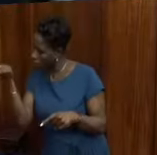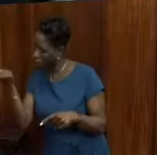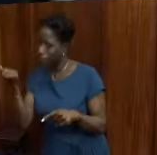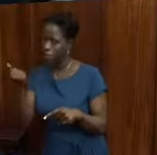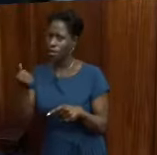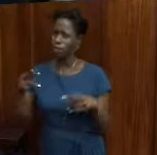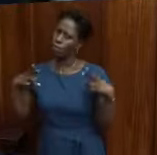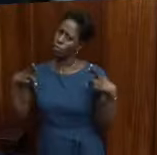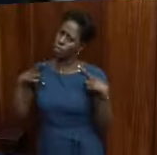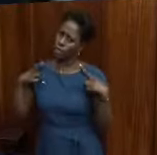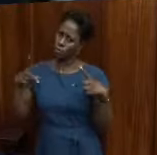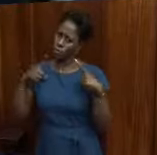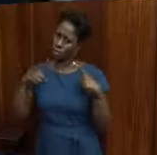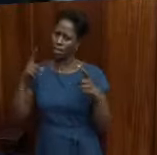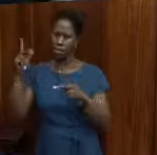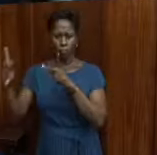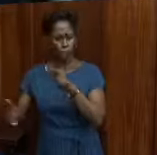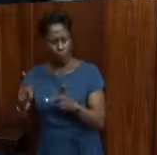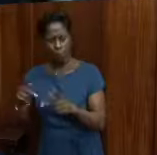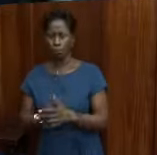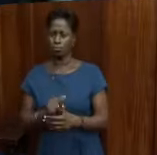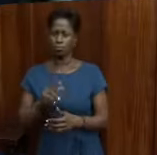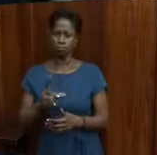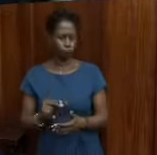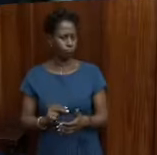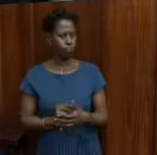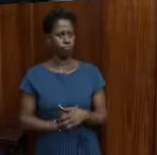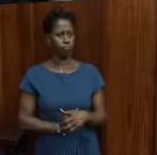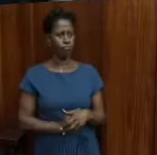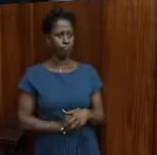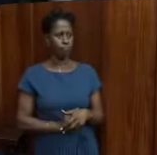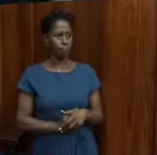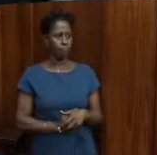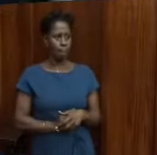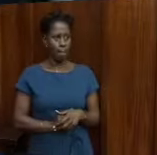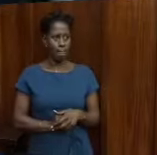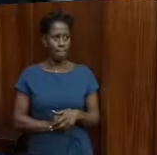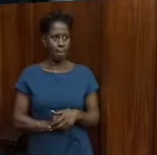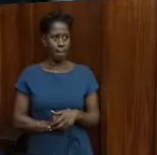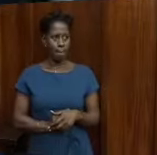policy for older persons has begun. Mr. Speaker,